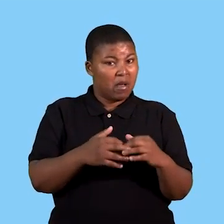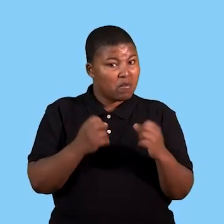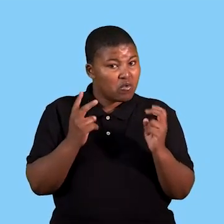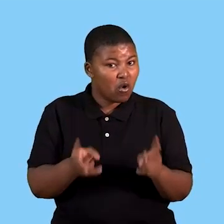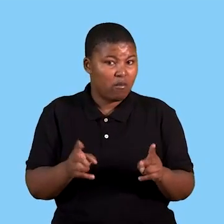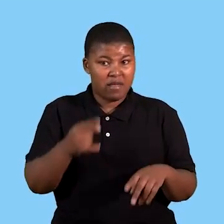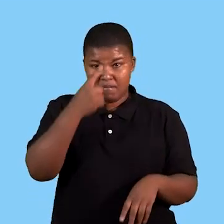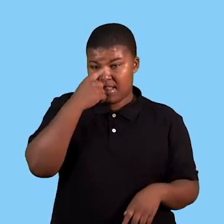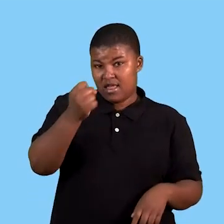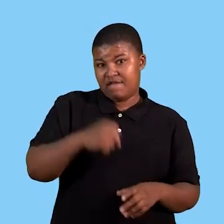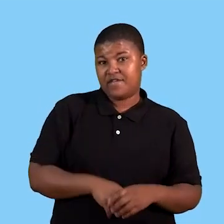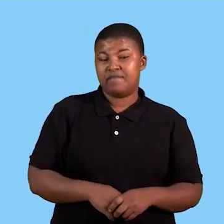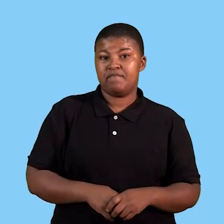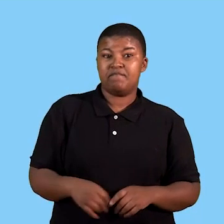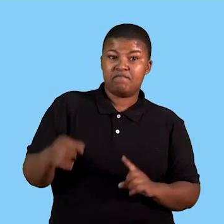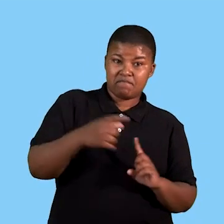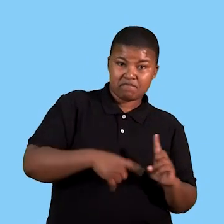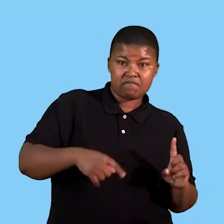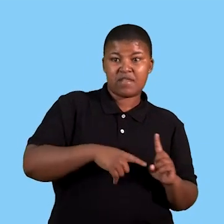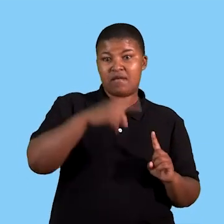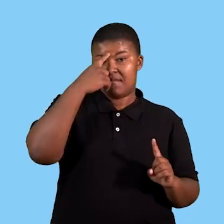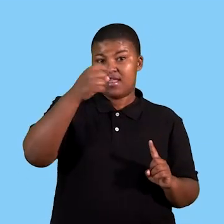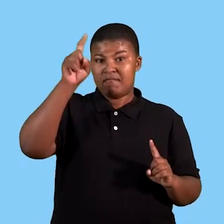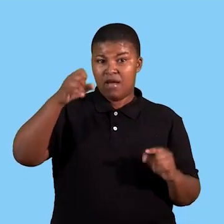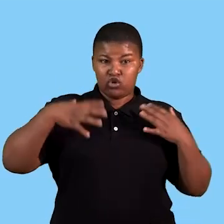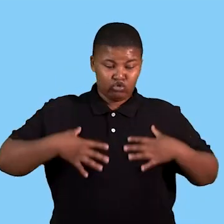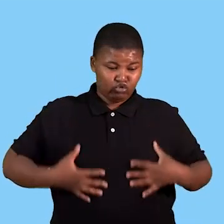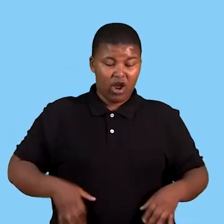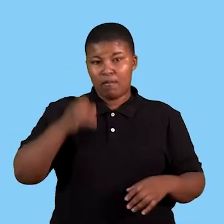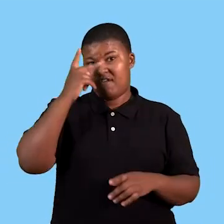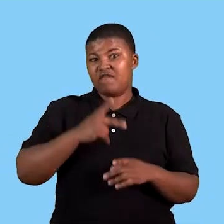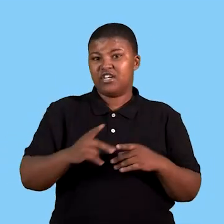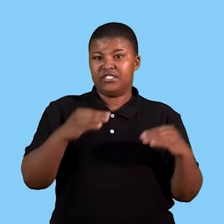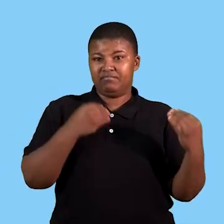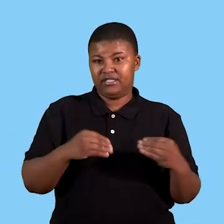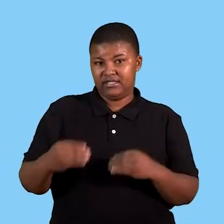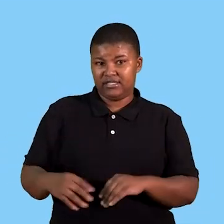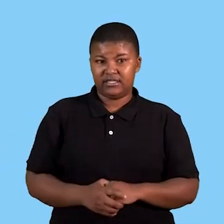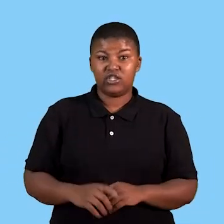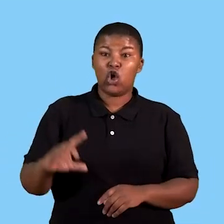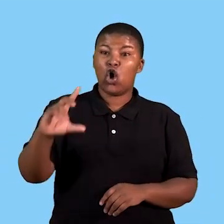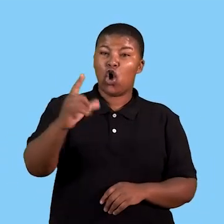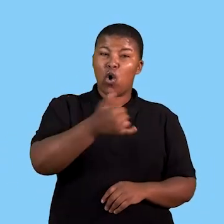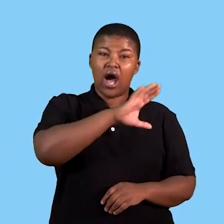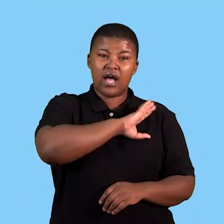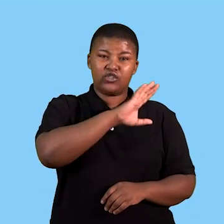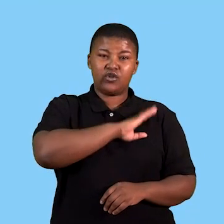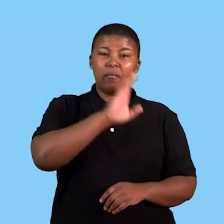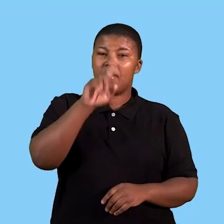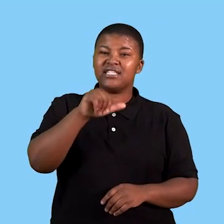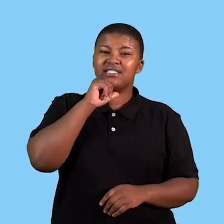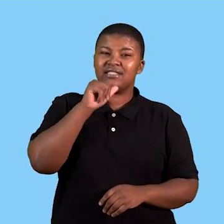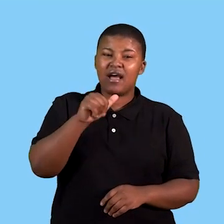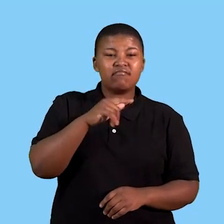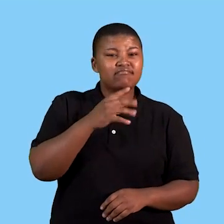all employees must dress in formal business wear. He also believes that all customers must be addressed as